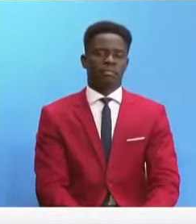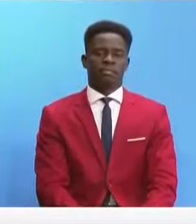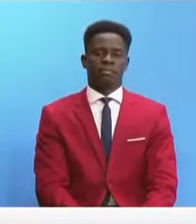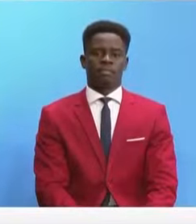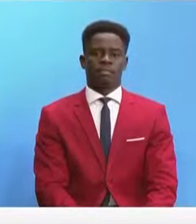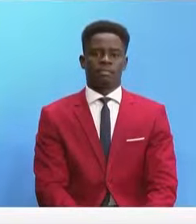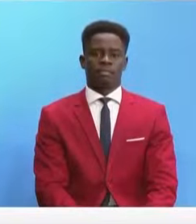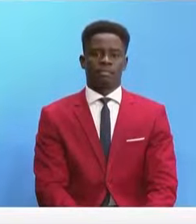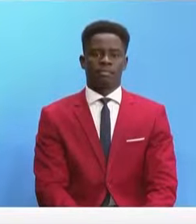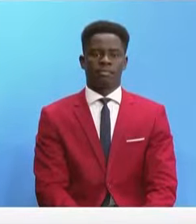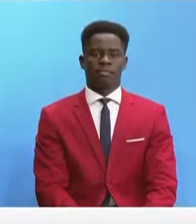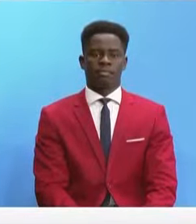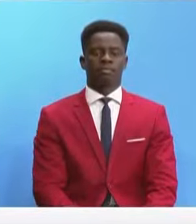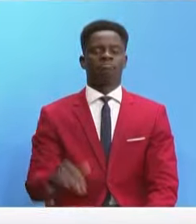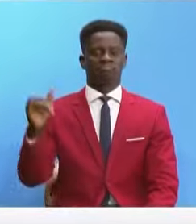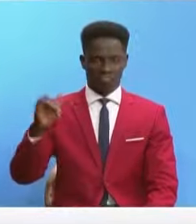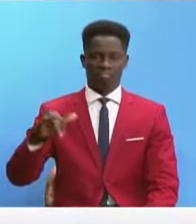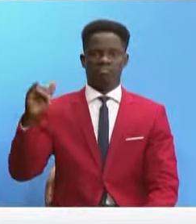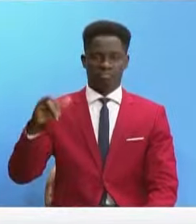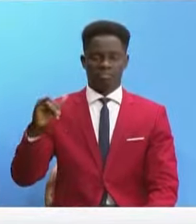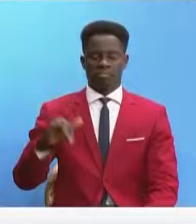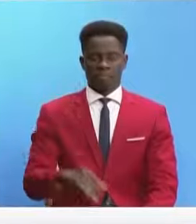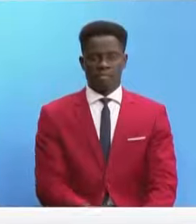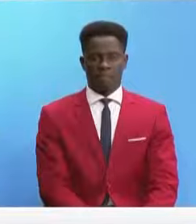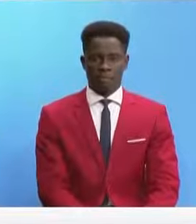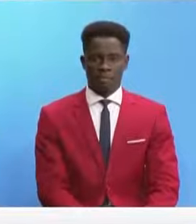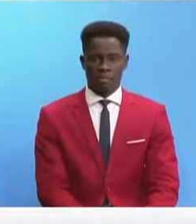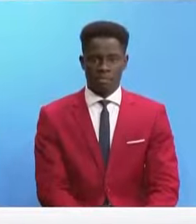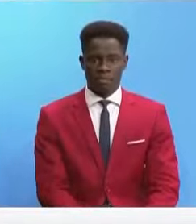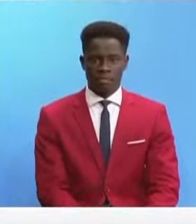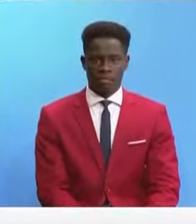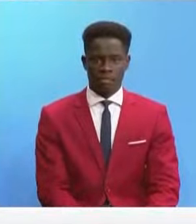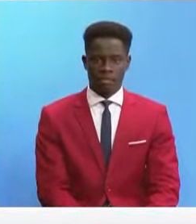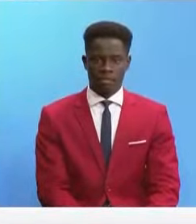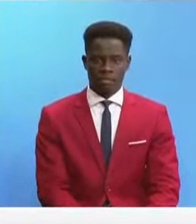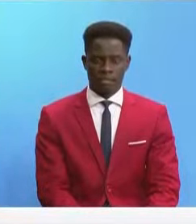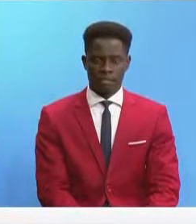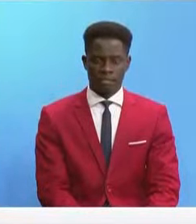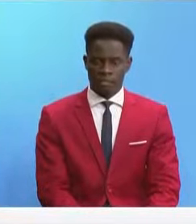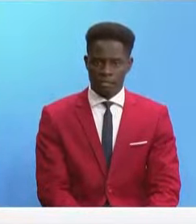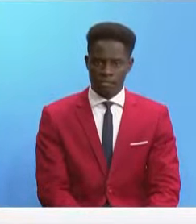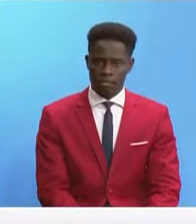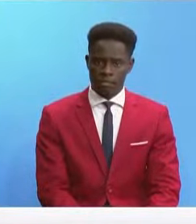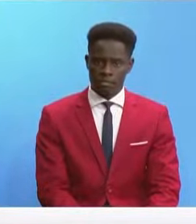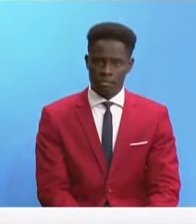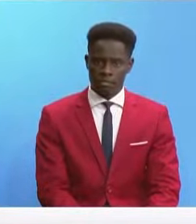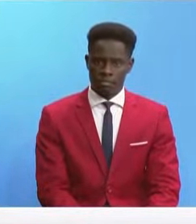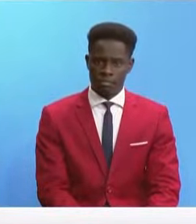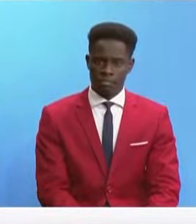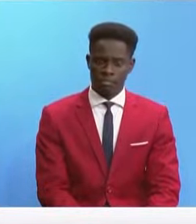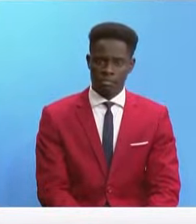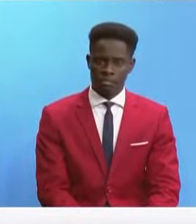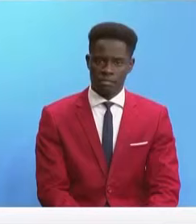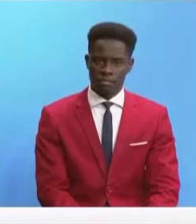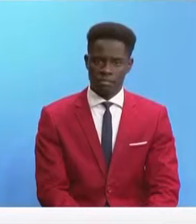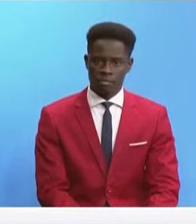opportunities. Yeah. The government has decided to align economic operators and investors